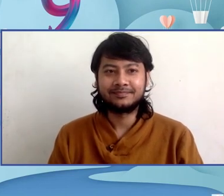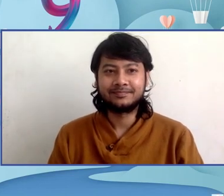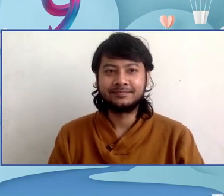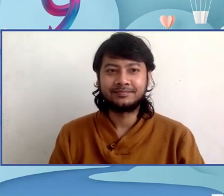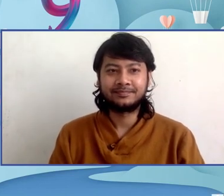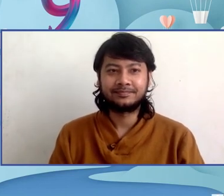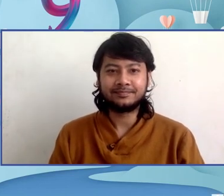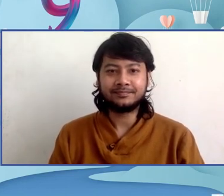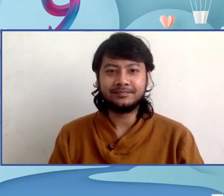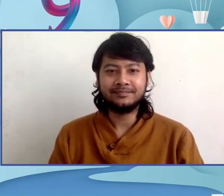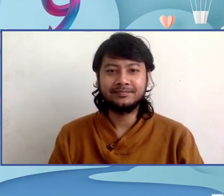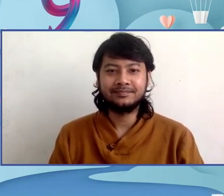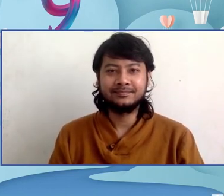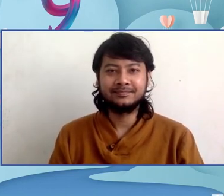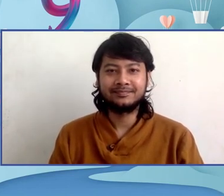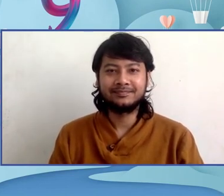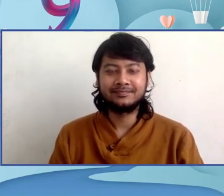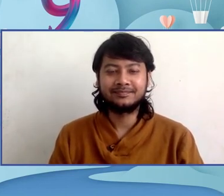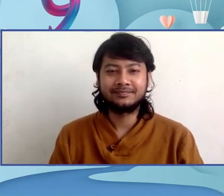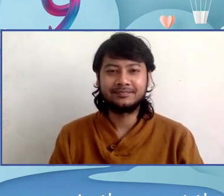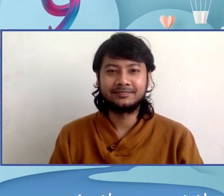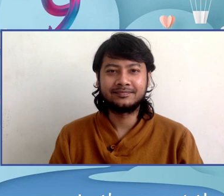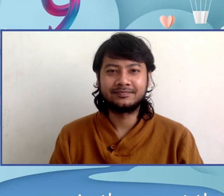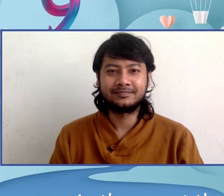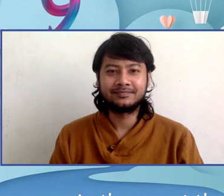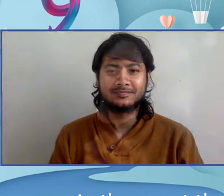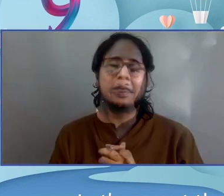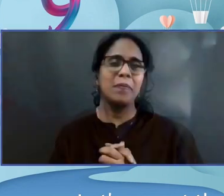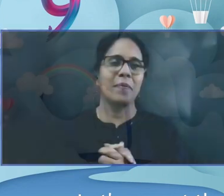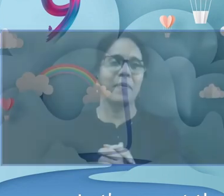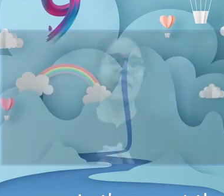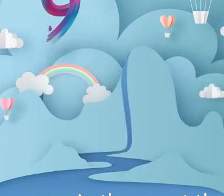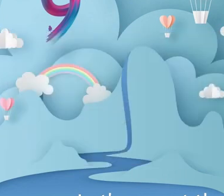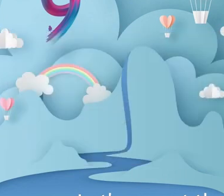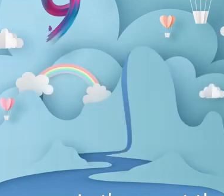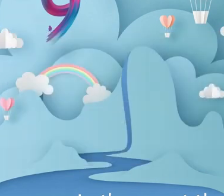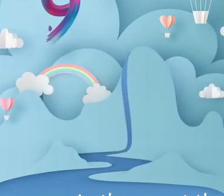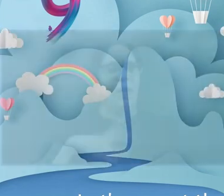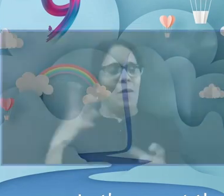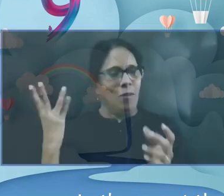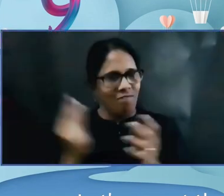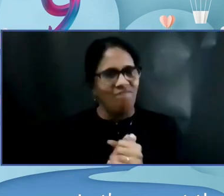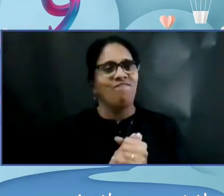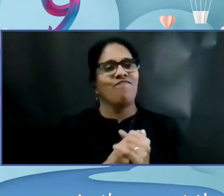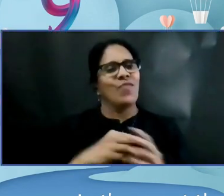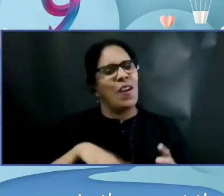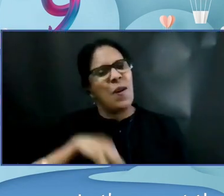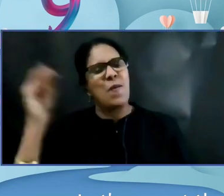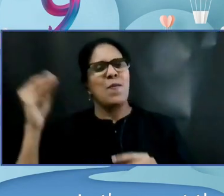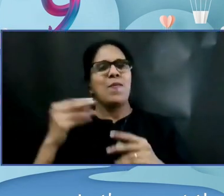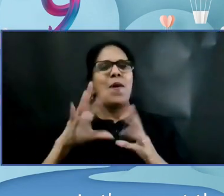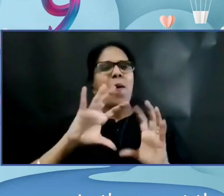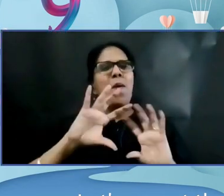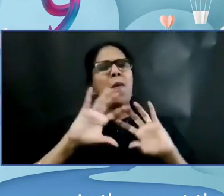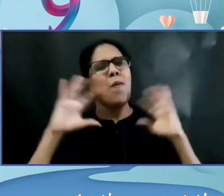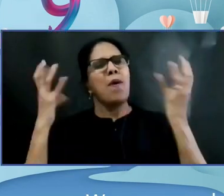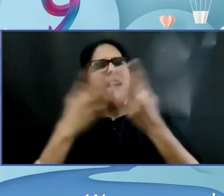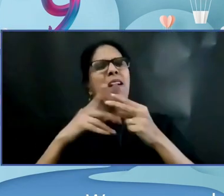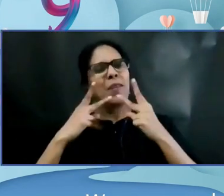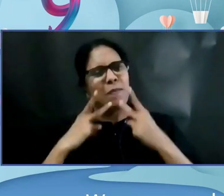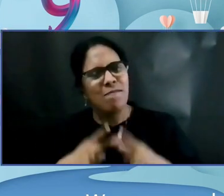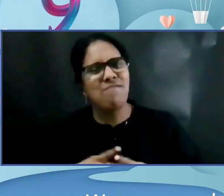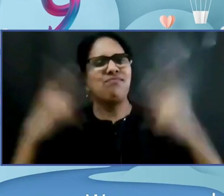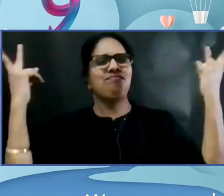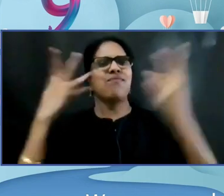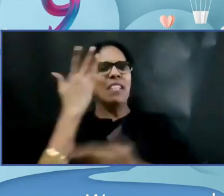Thank you so much, everyone. Let's go out there today and tell the world we are disabled.